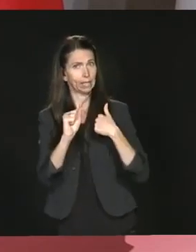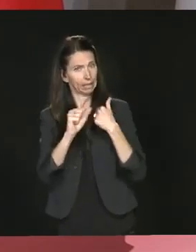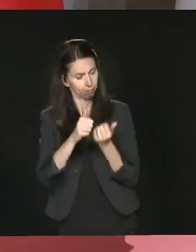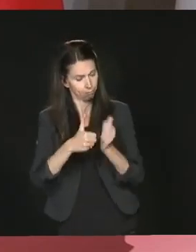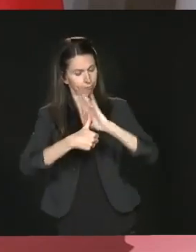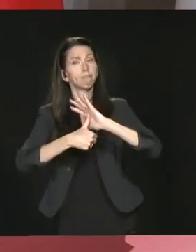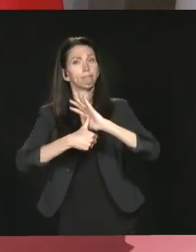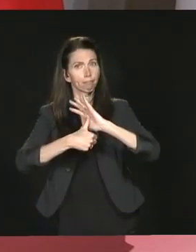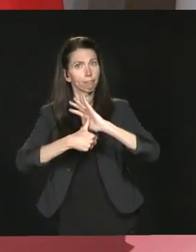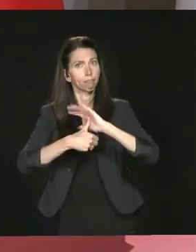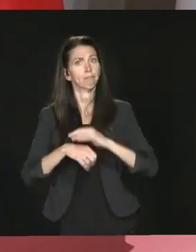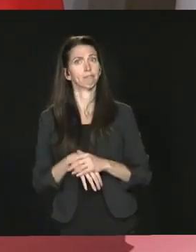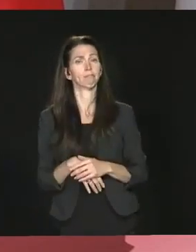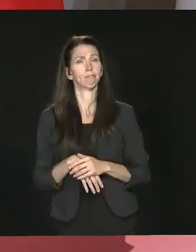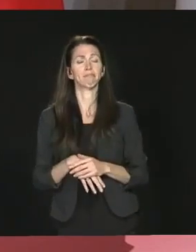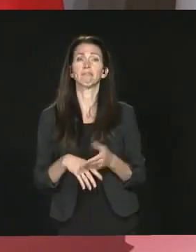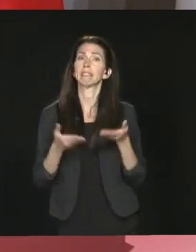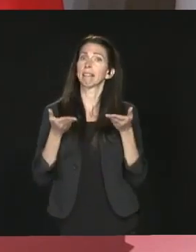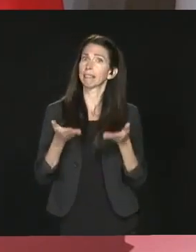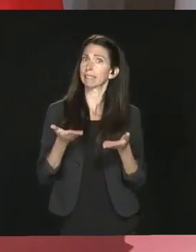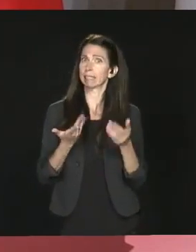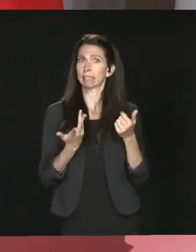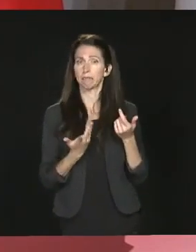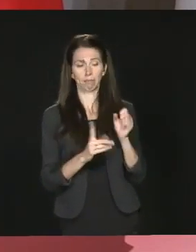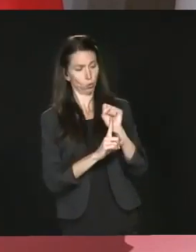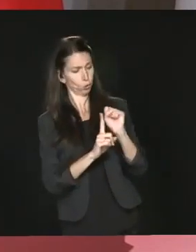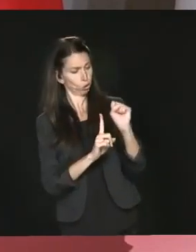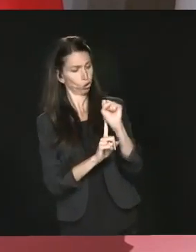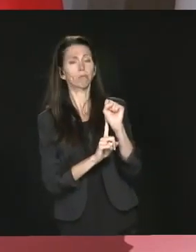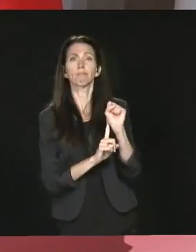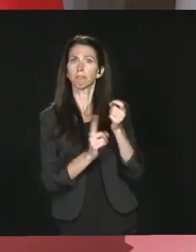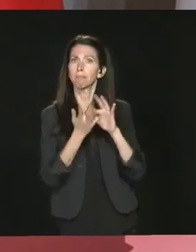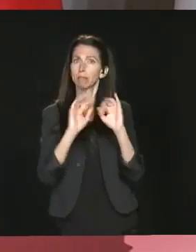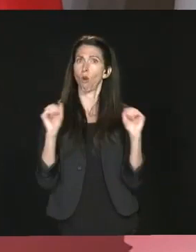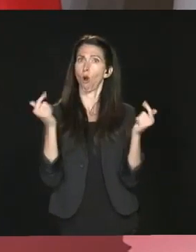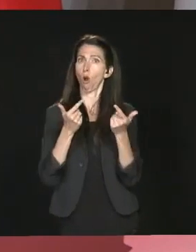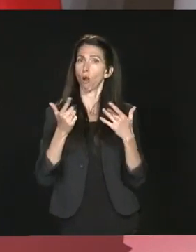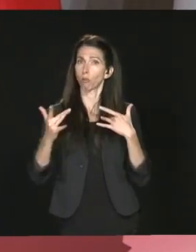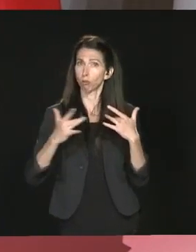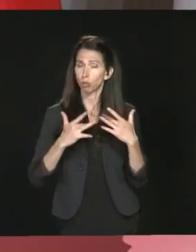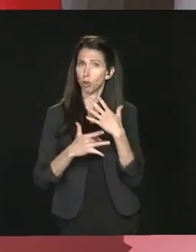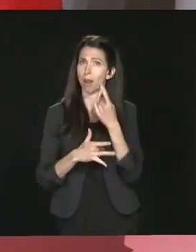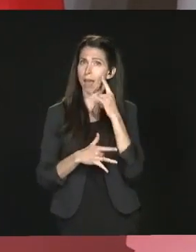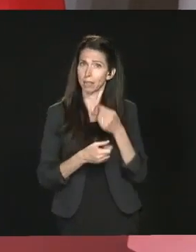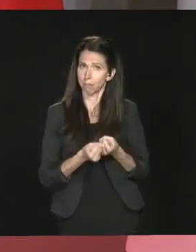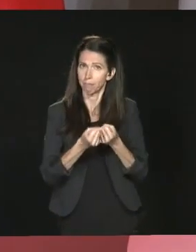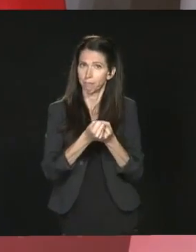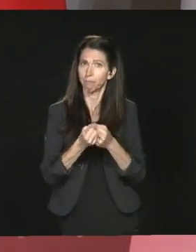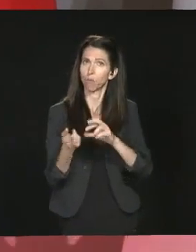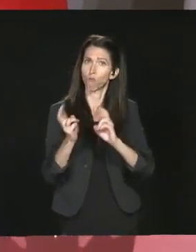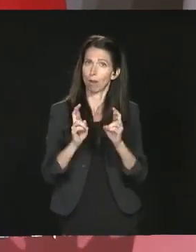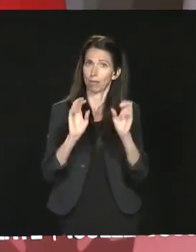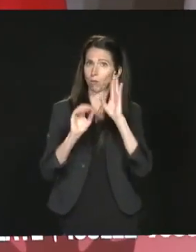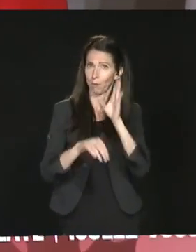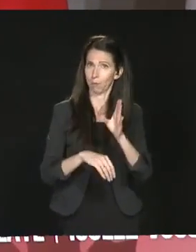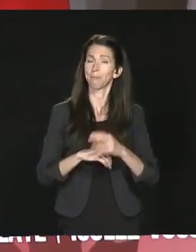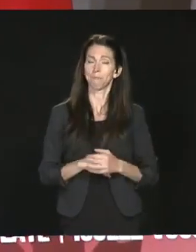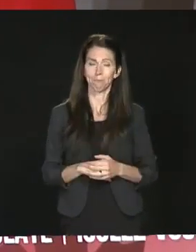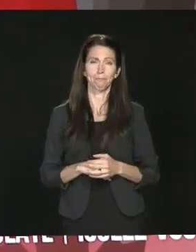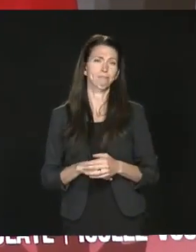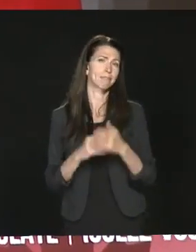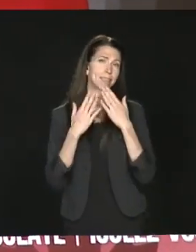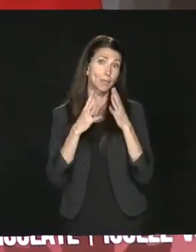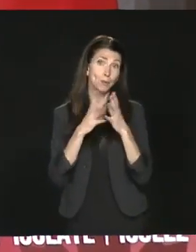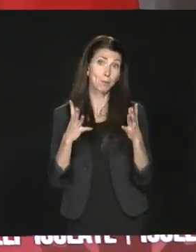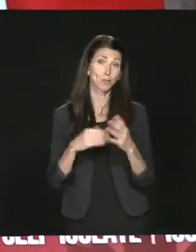là pour vous. We are here for you. Merci beaucoup. Thank you so much. Okay, thank you very much, Anita.